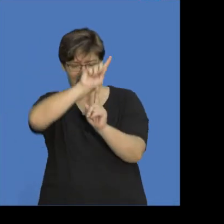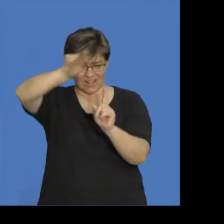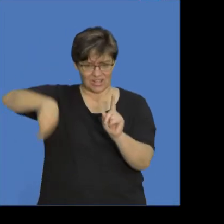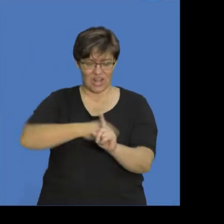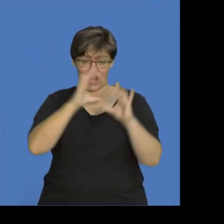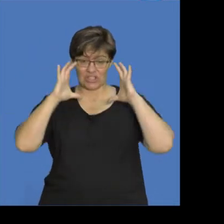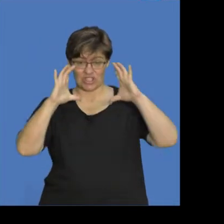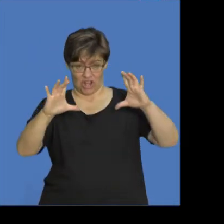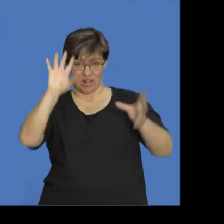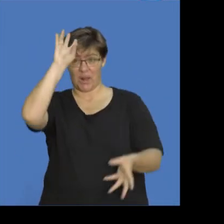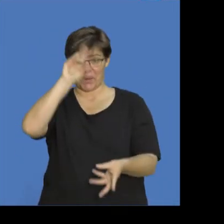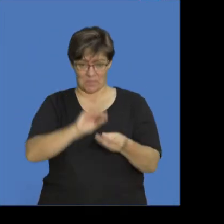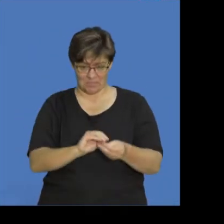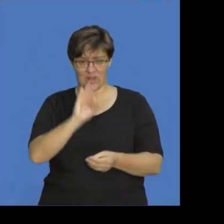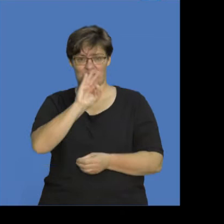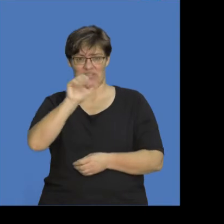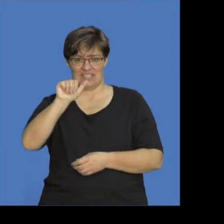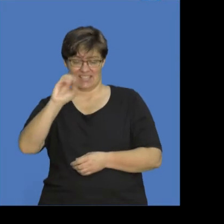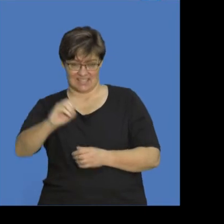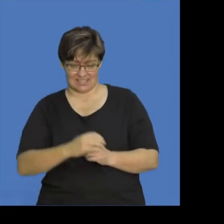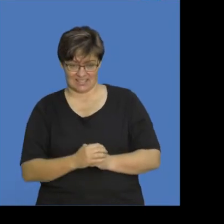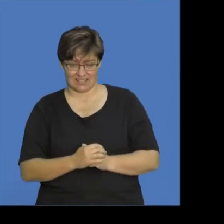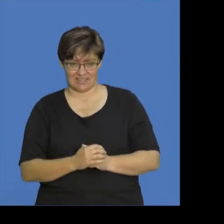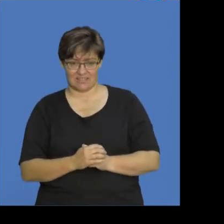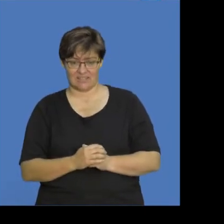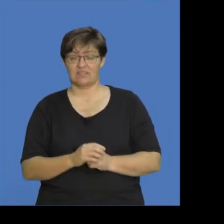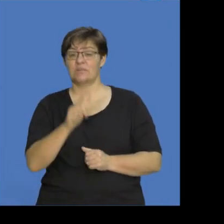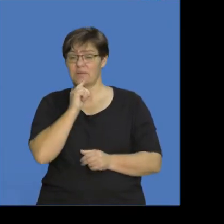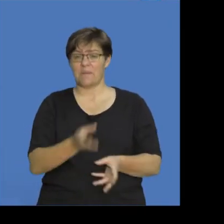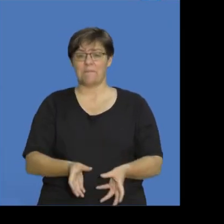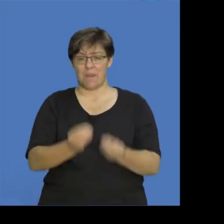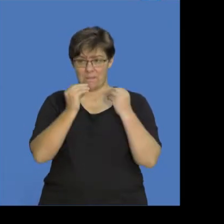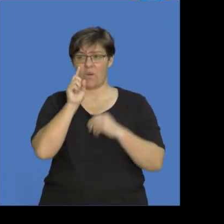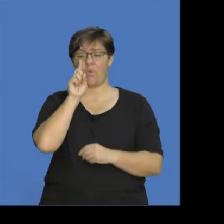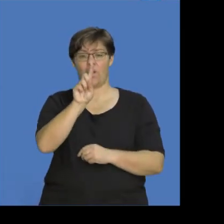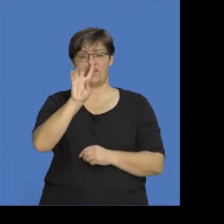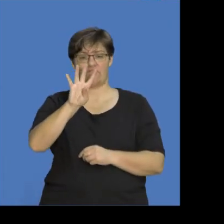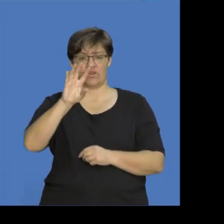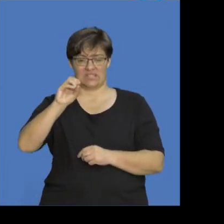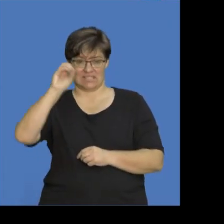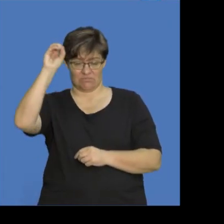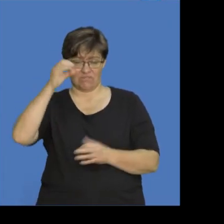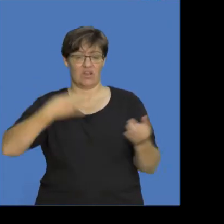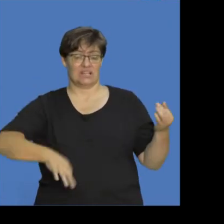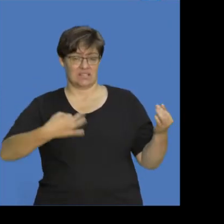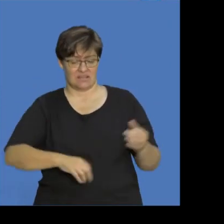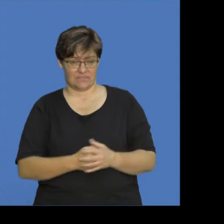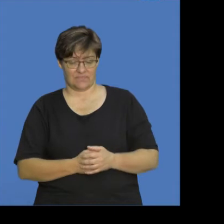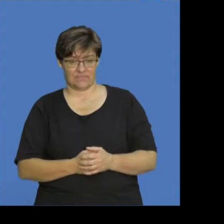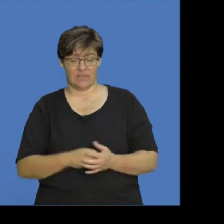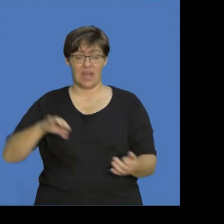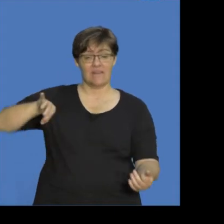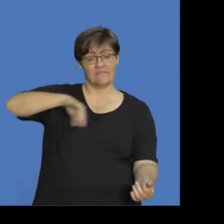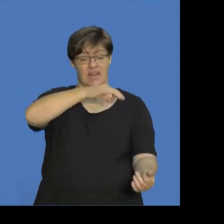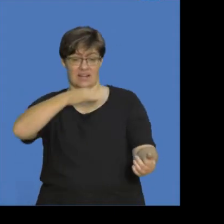angles around a circle add up to 360. So we get 140 for a guitar.